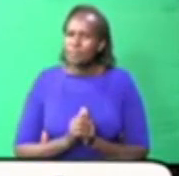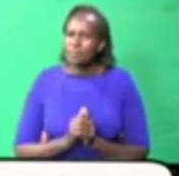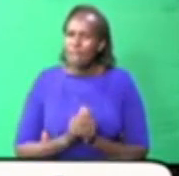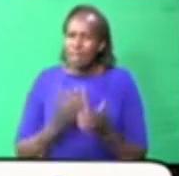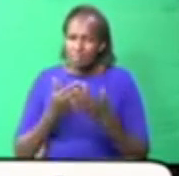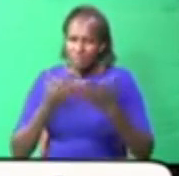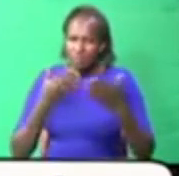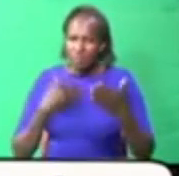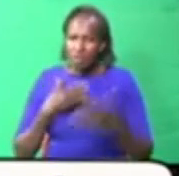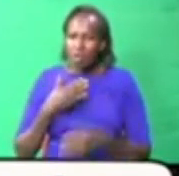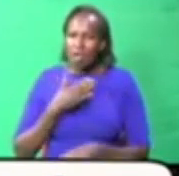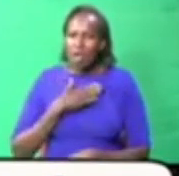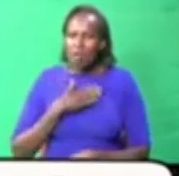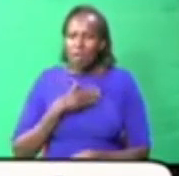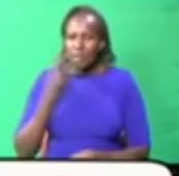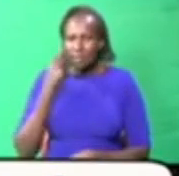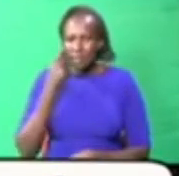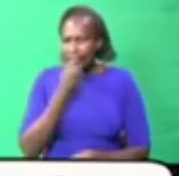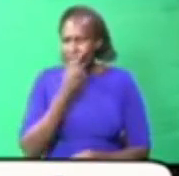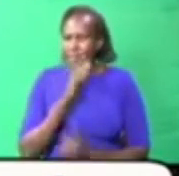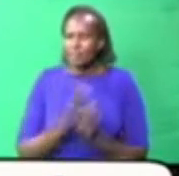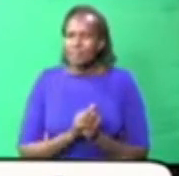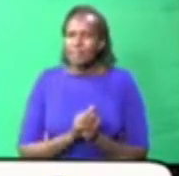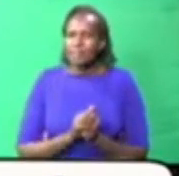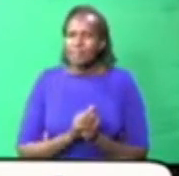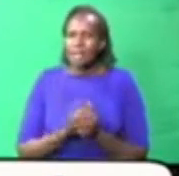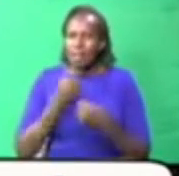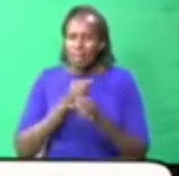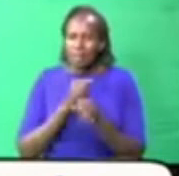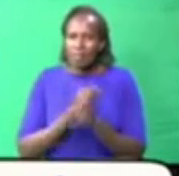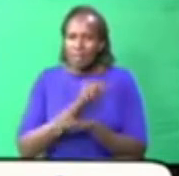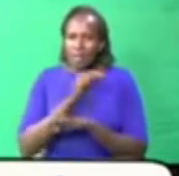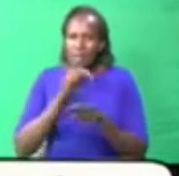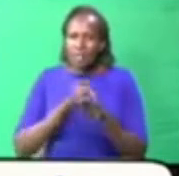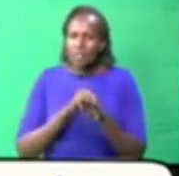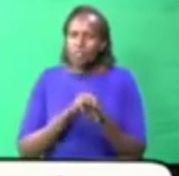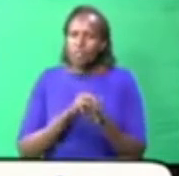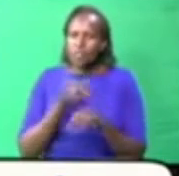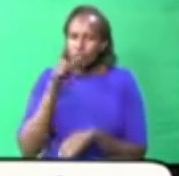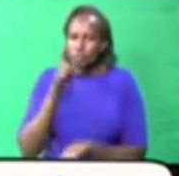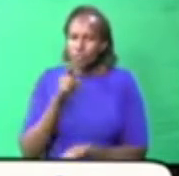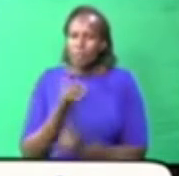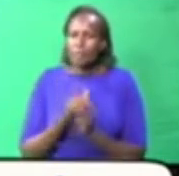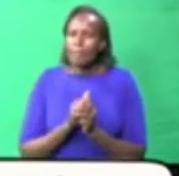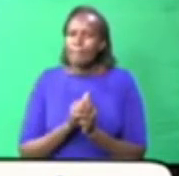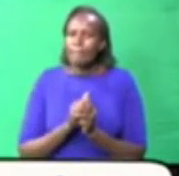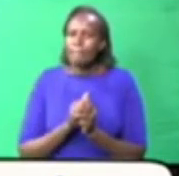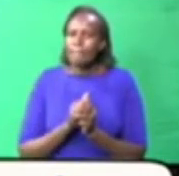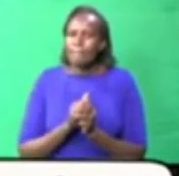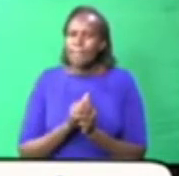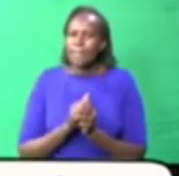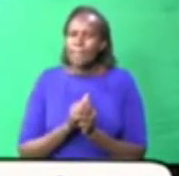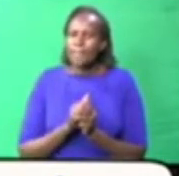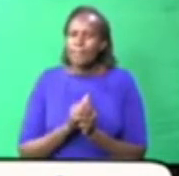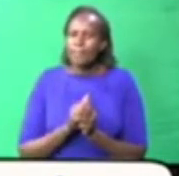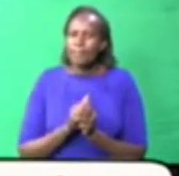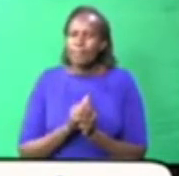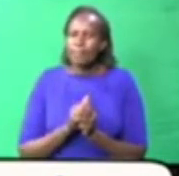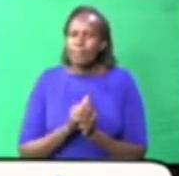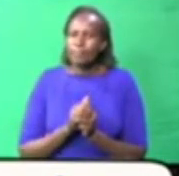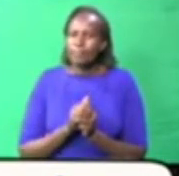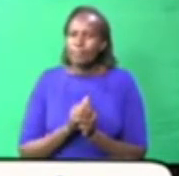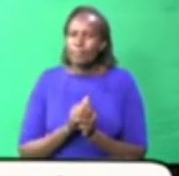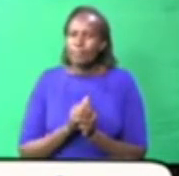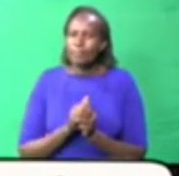Before our eyes, make known among the nations that you avenge the outpoured blood of your